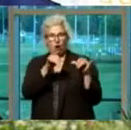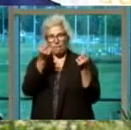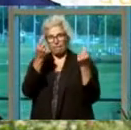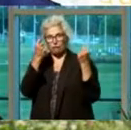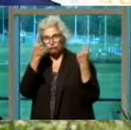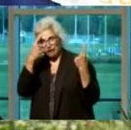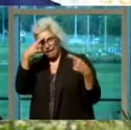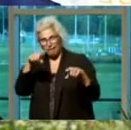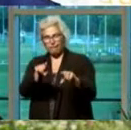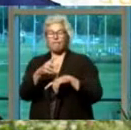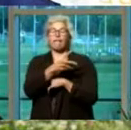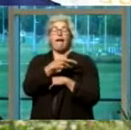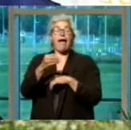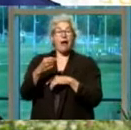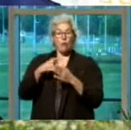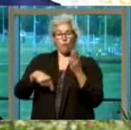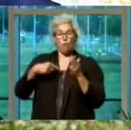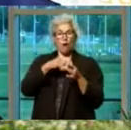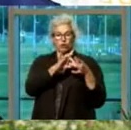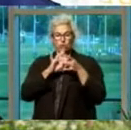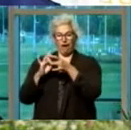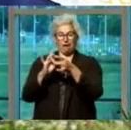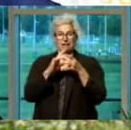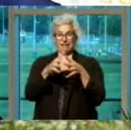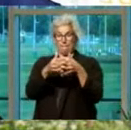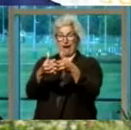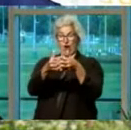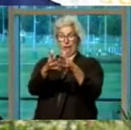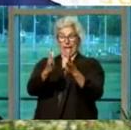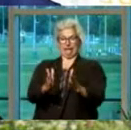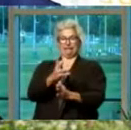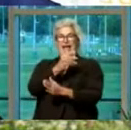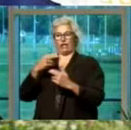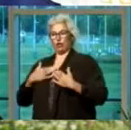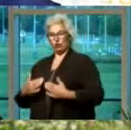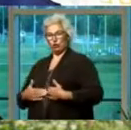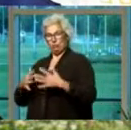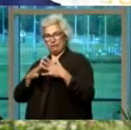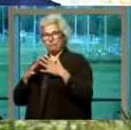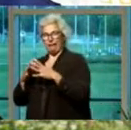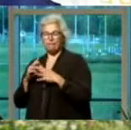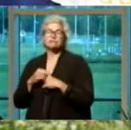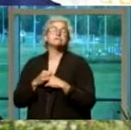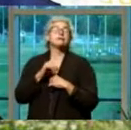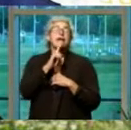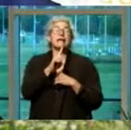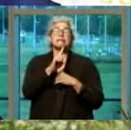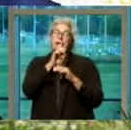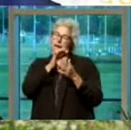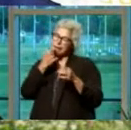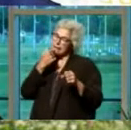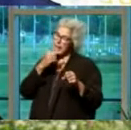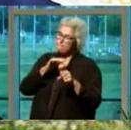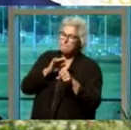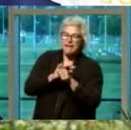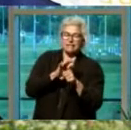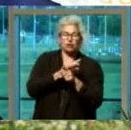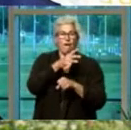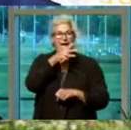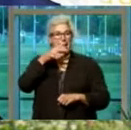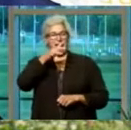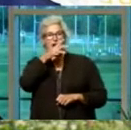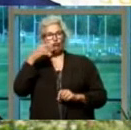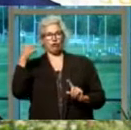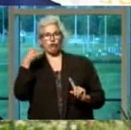us as Americans and what unites us as human beings. He's been committed and remains committed to agriculture and